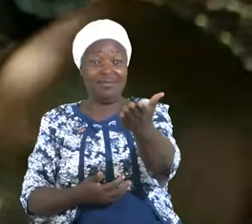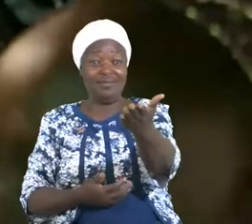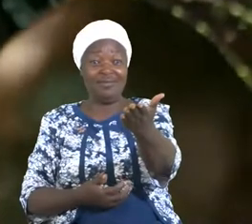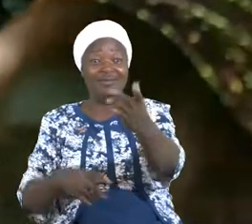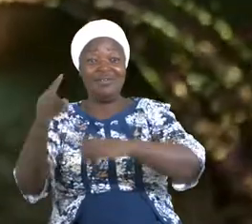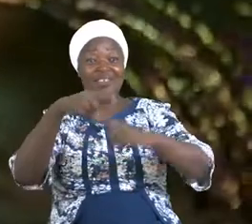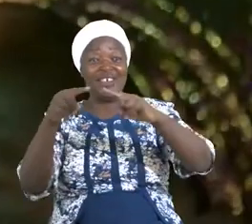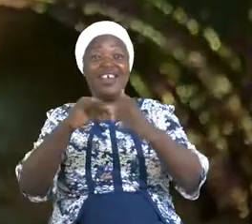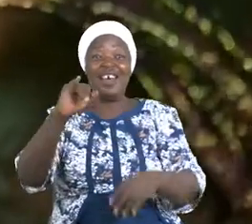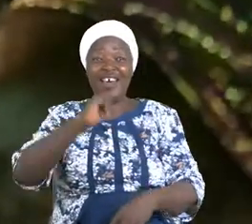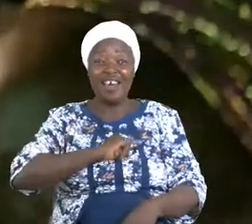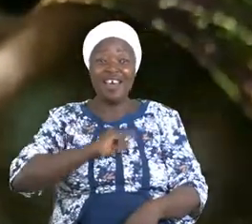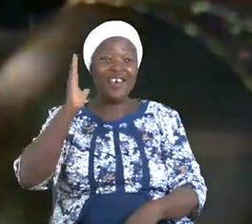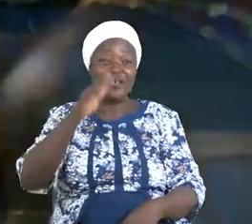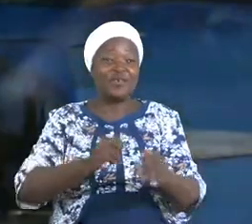Cancer.